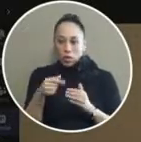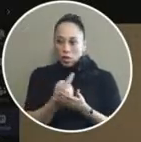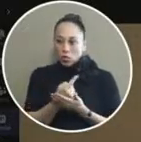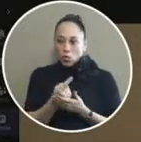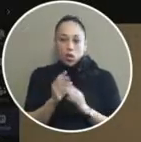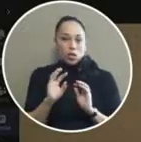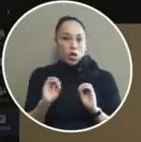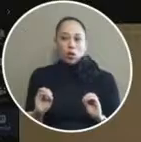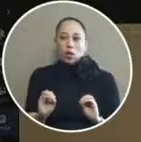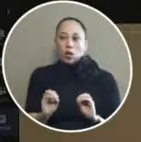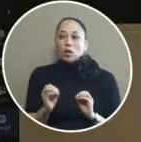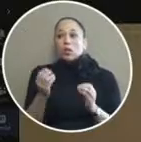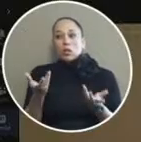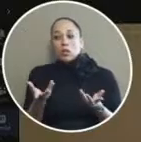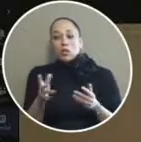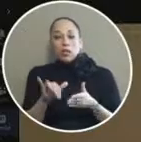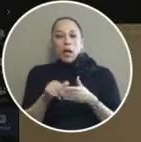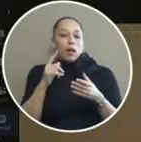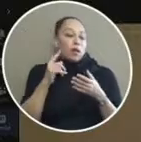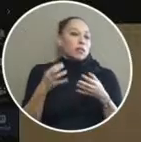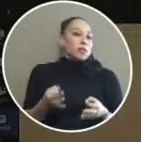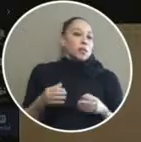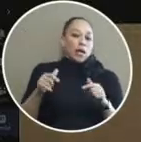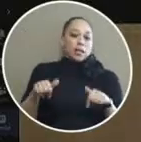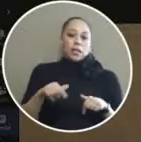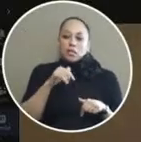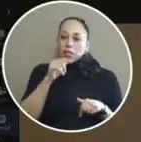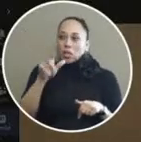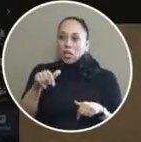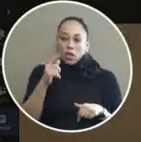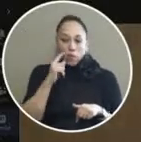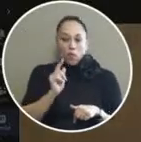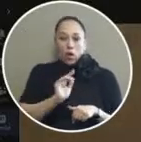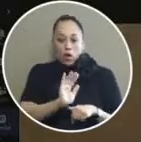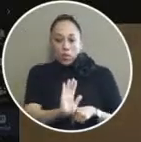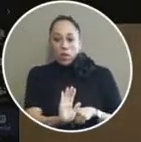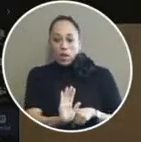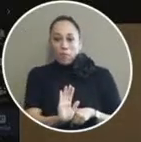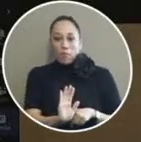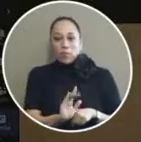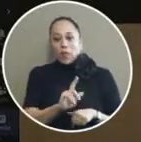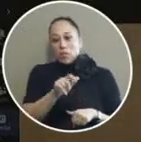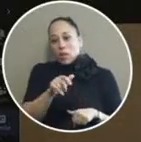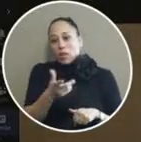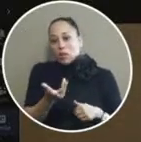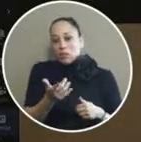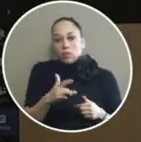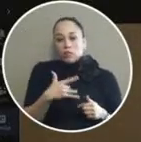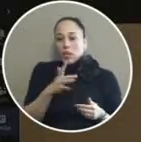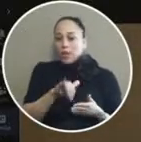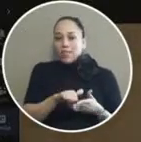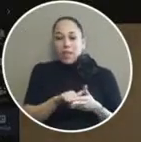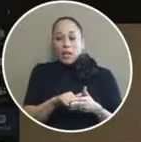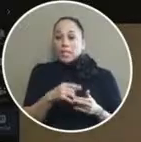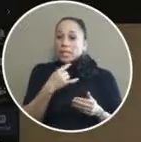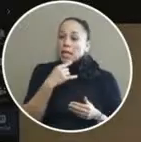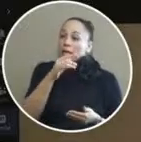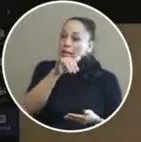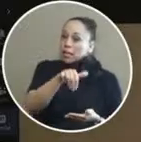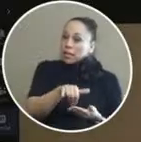all. So they made the determination that this was not a need for them, and that they didn't need to fill that niche. That being